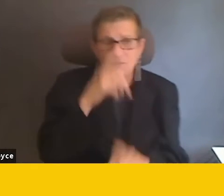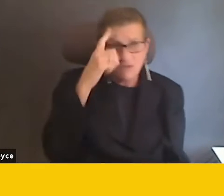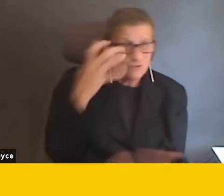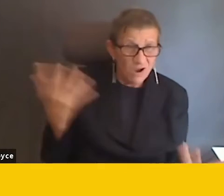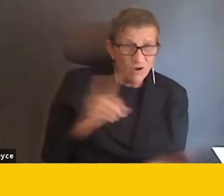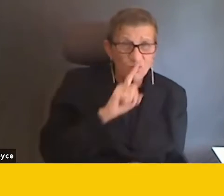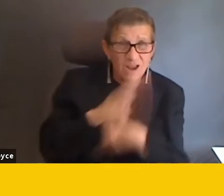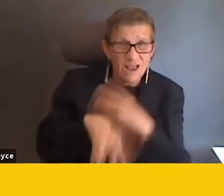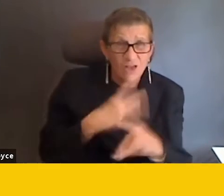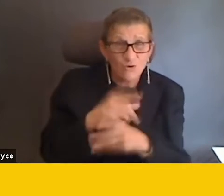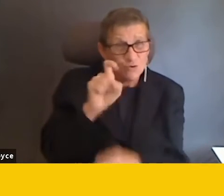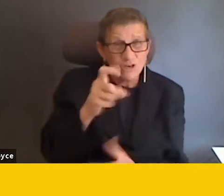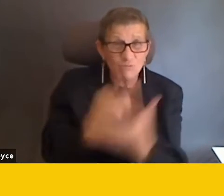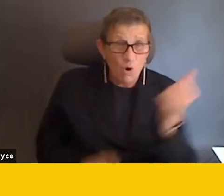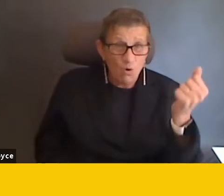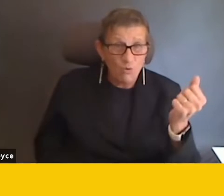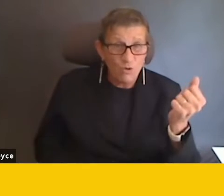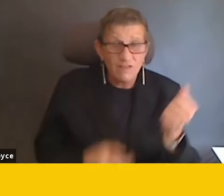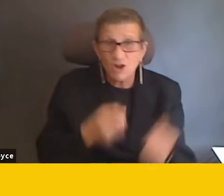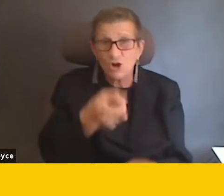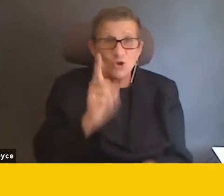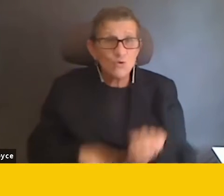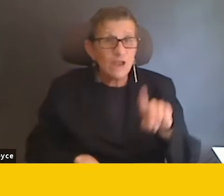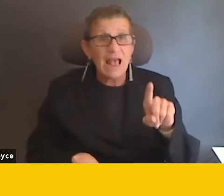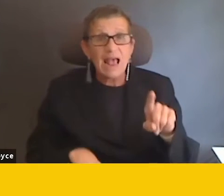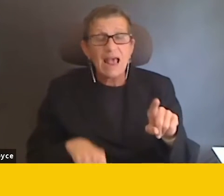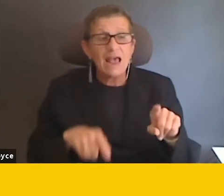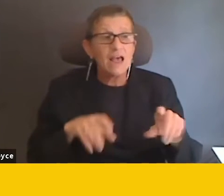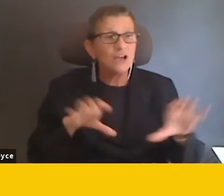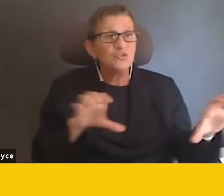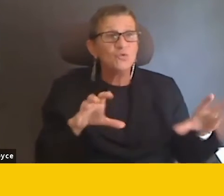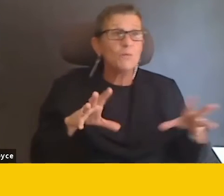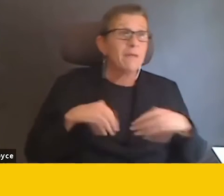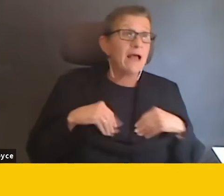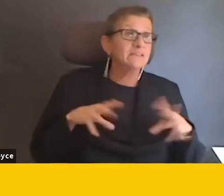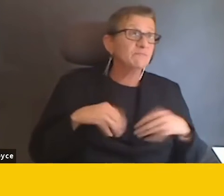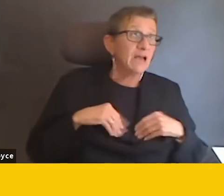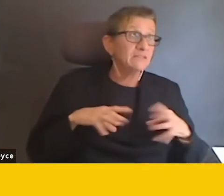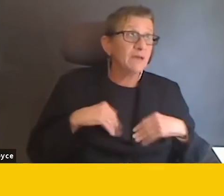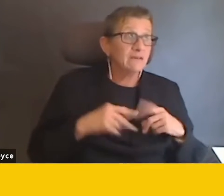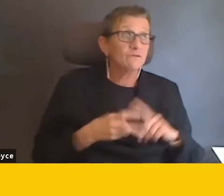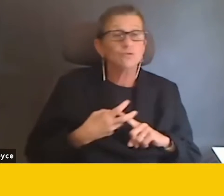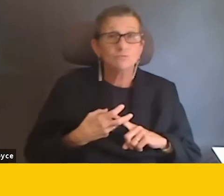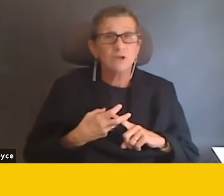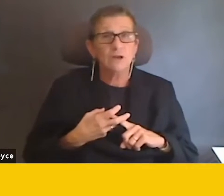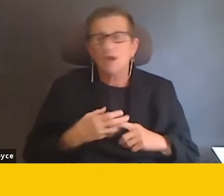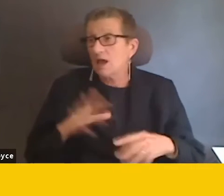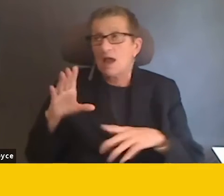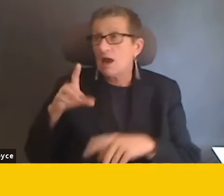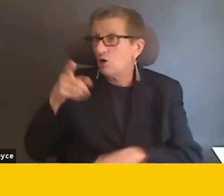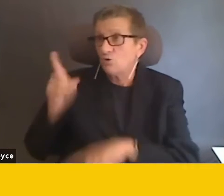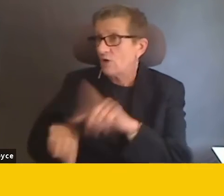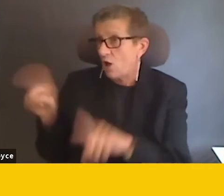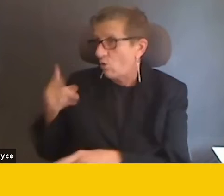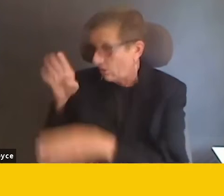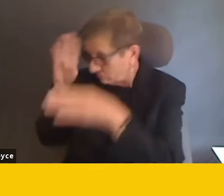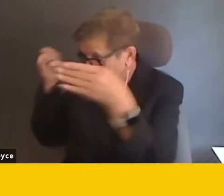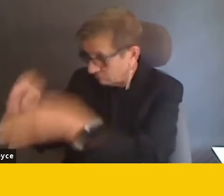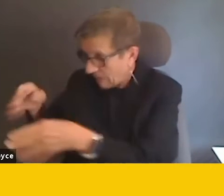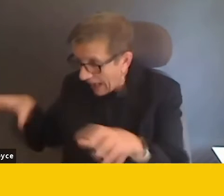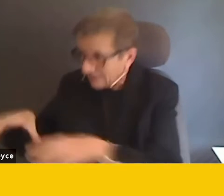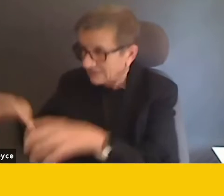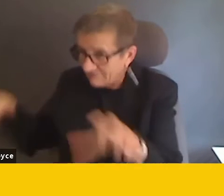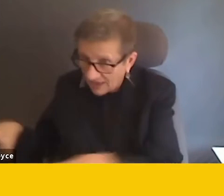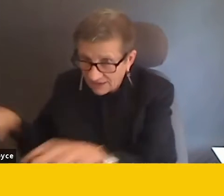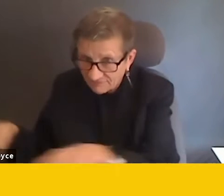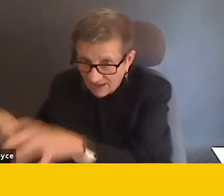actually need both. You can't just rely on passive recruitment, and you can't just rely on active recruitment. You really